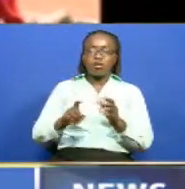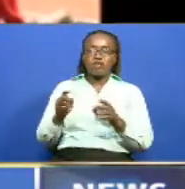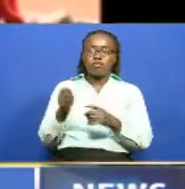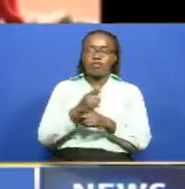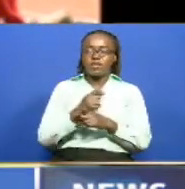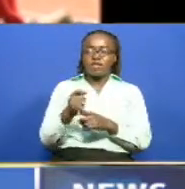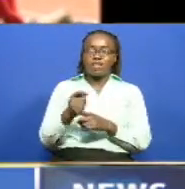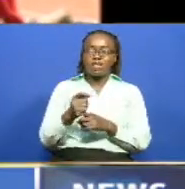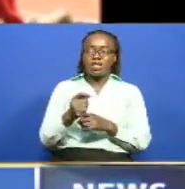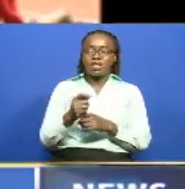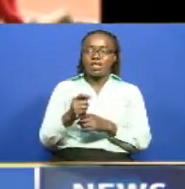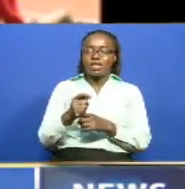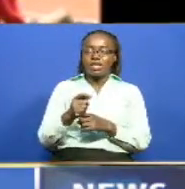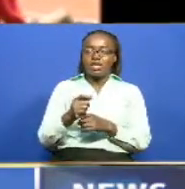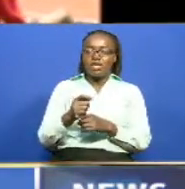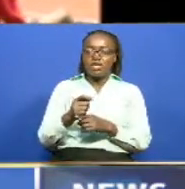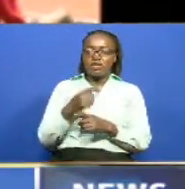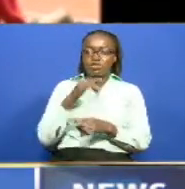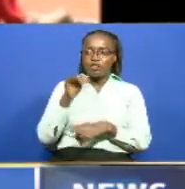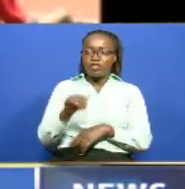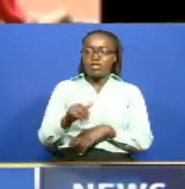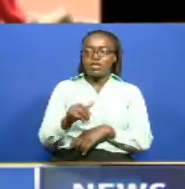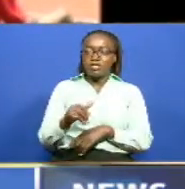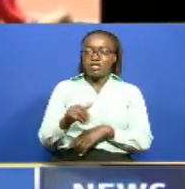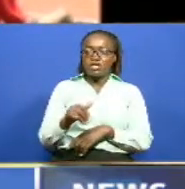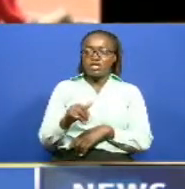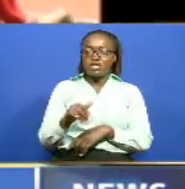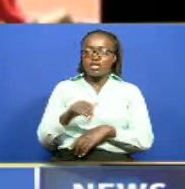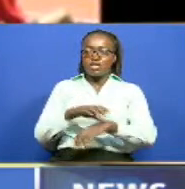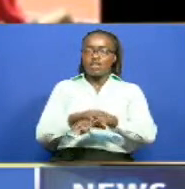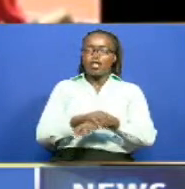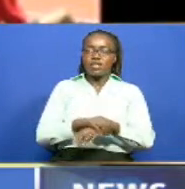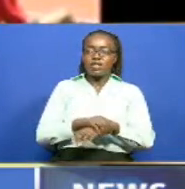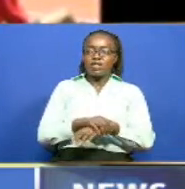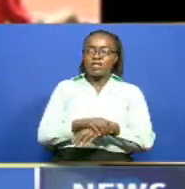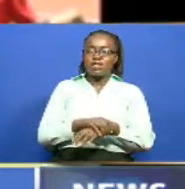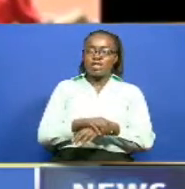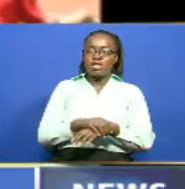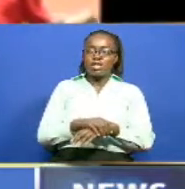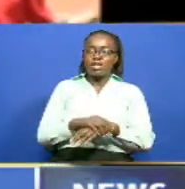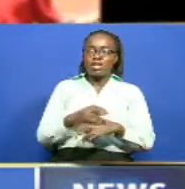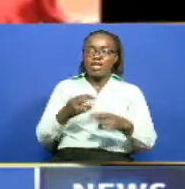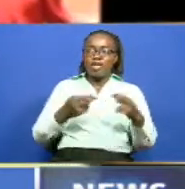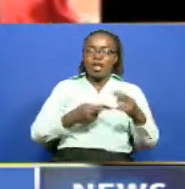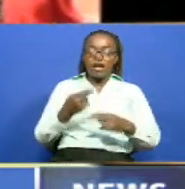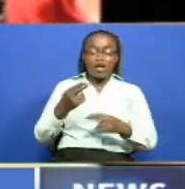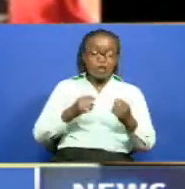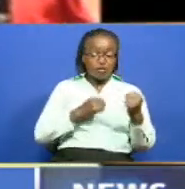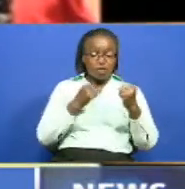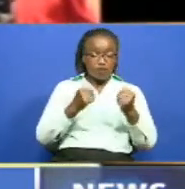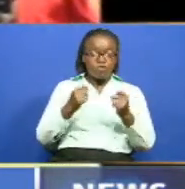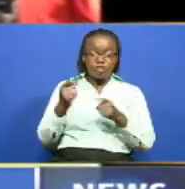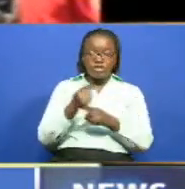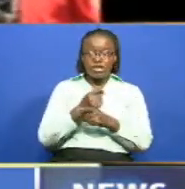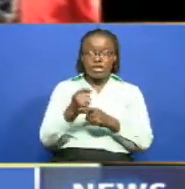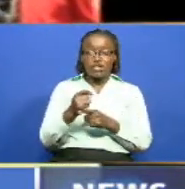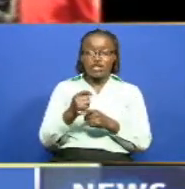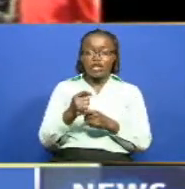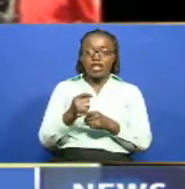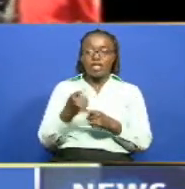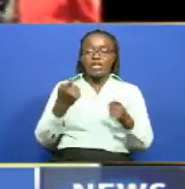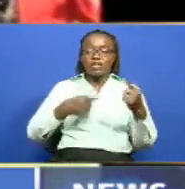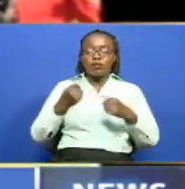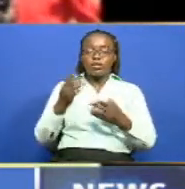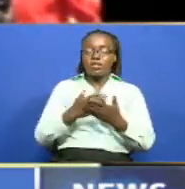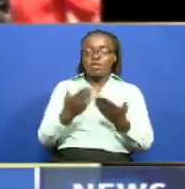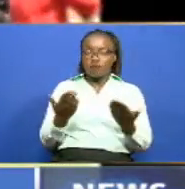follow what the coach is saying, so that you can get a high for training. So that you can get a medal indoor, you must